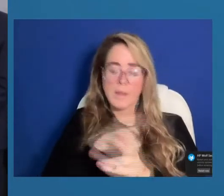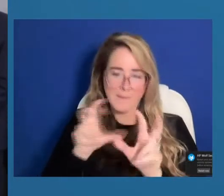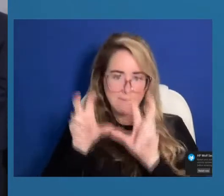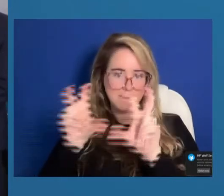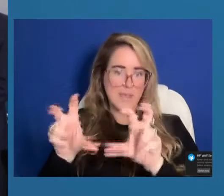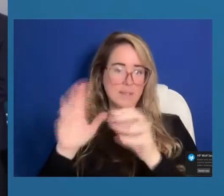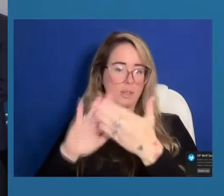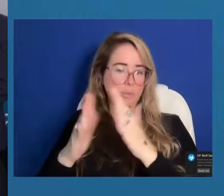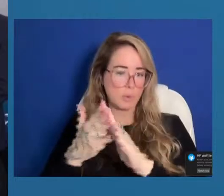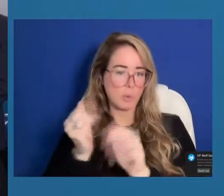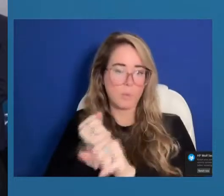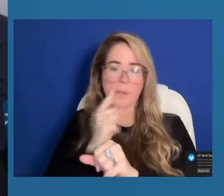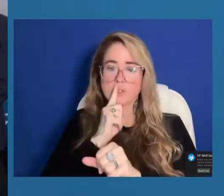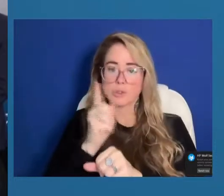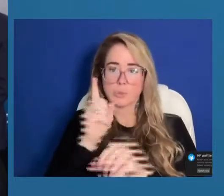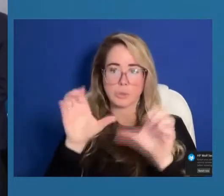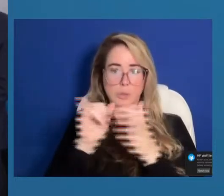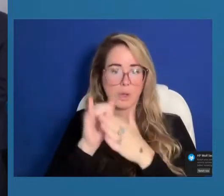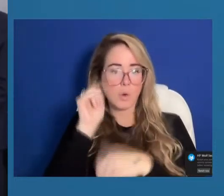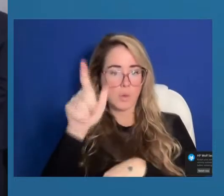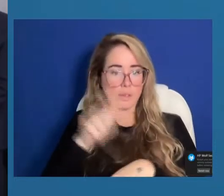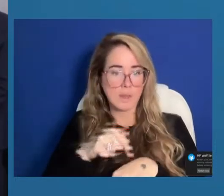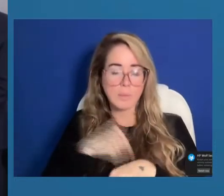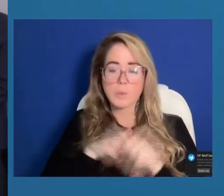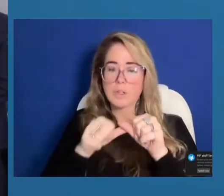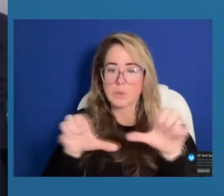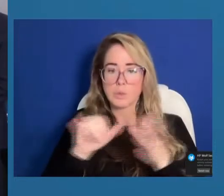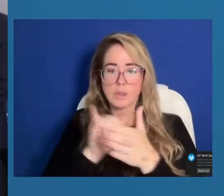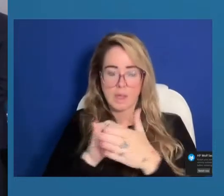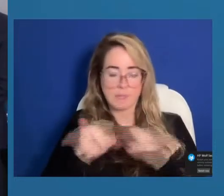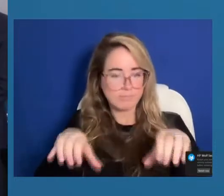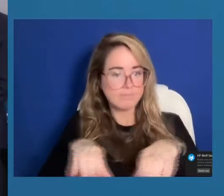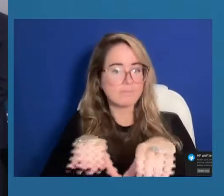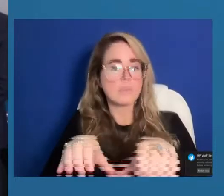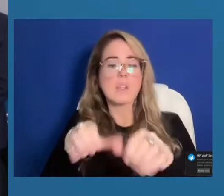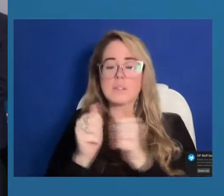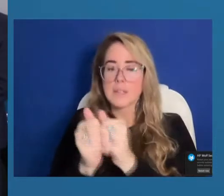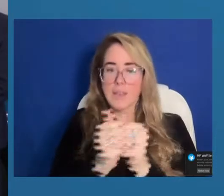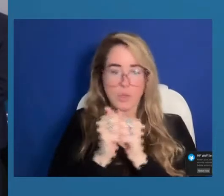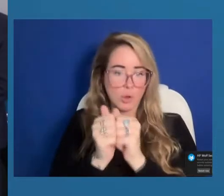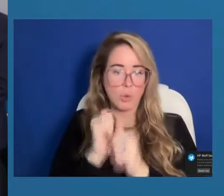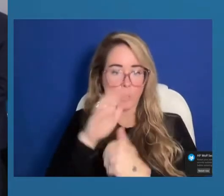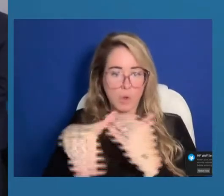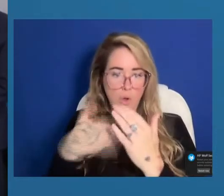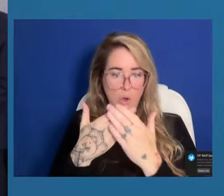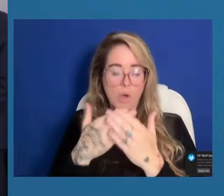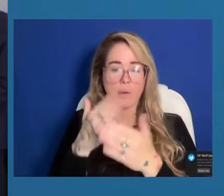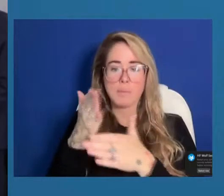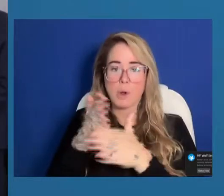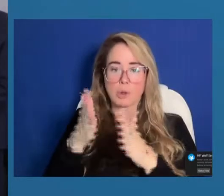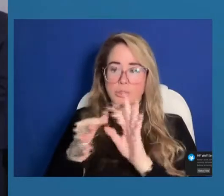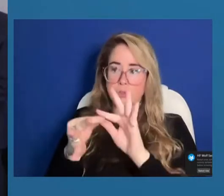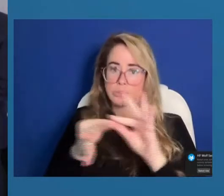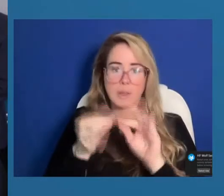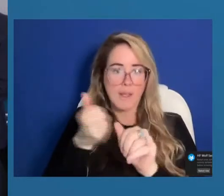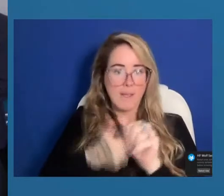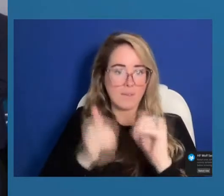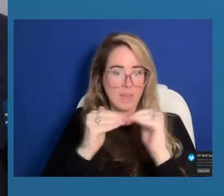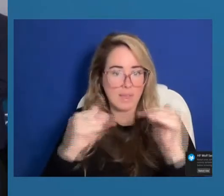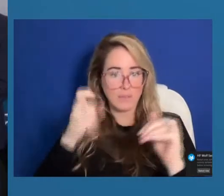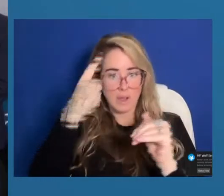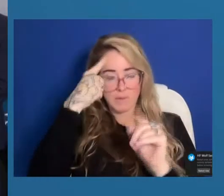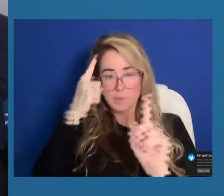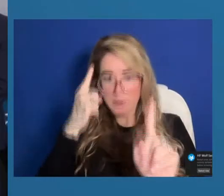do that all the time, and we continue to do that effort together with all of our partners at every level of government, except